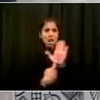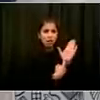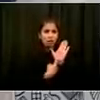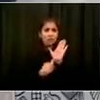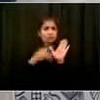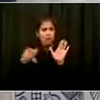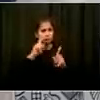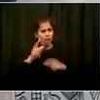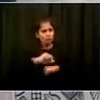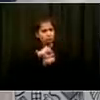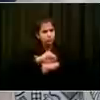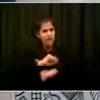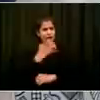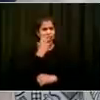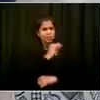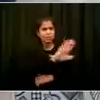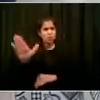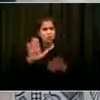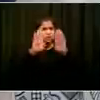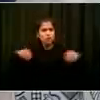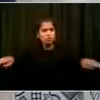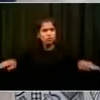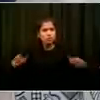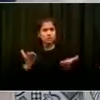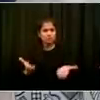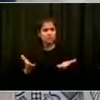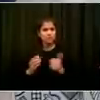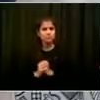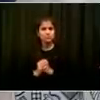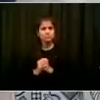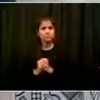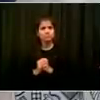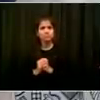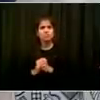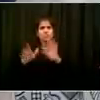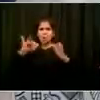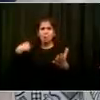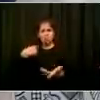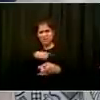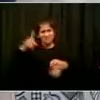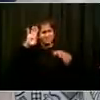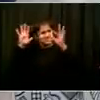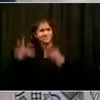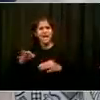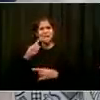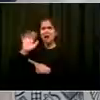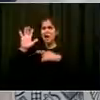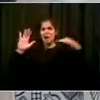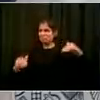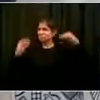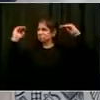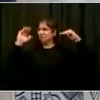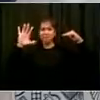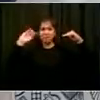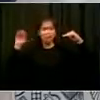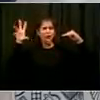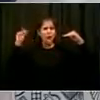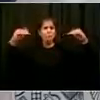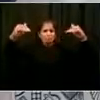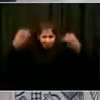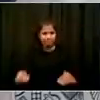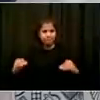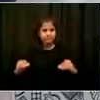a level lower than anybody, lower than World Health Organization or the state or anybody. That's how confident we were that